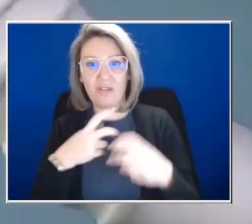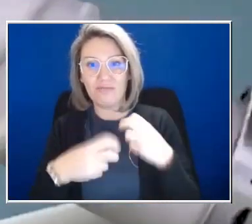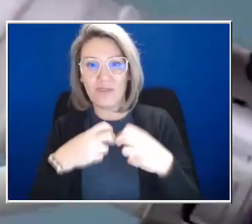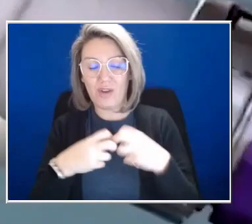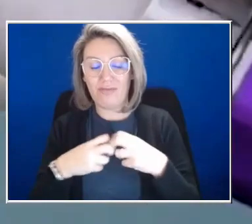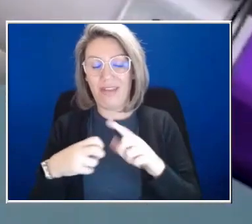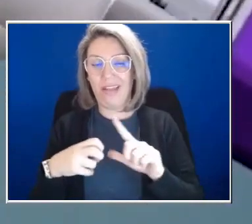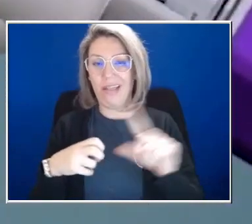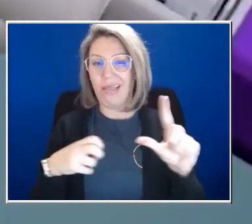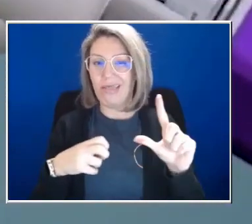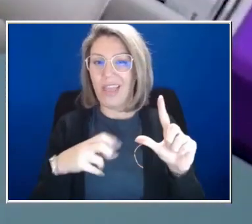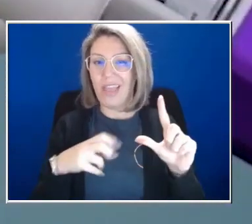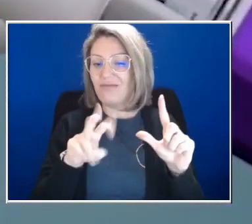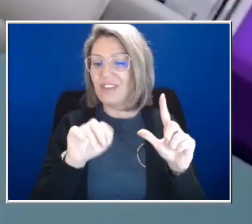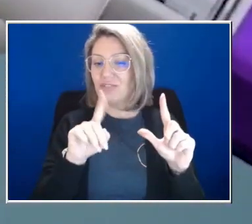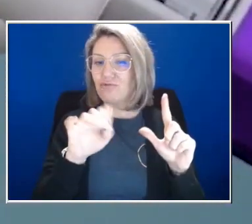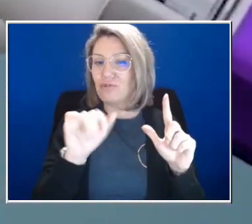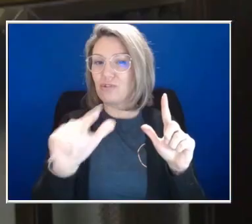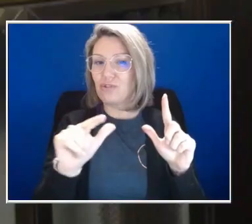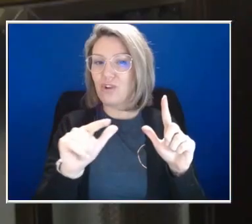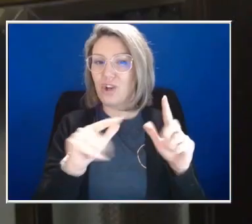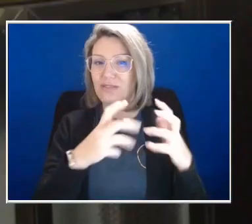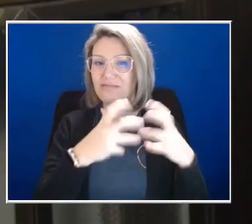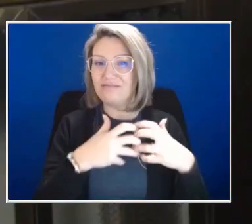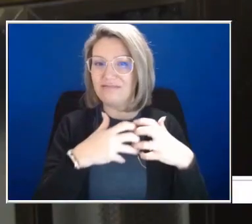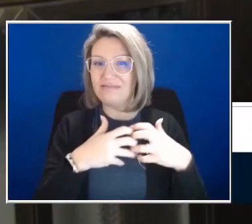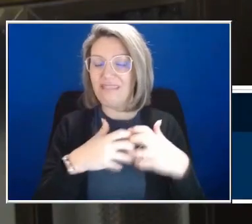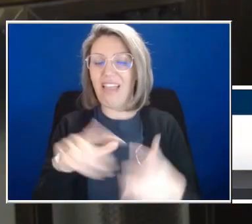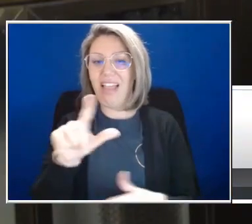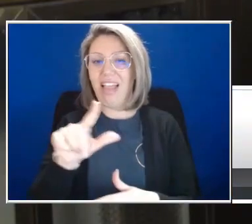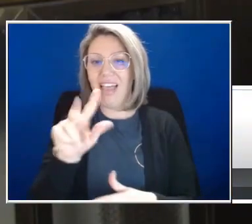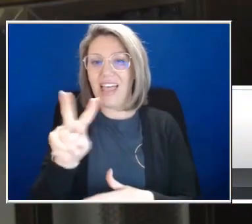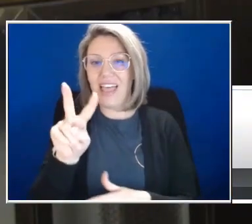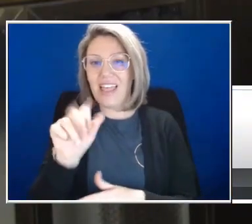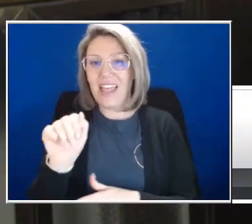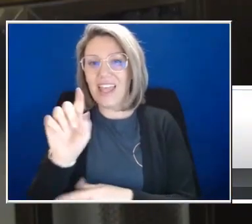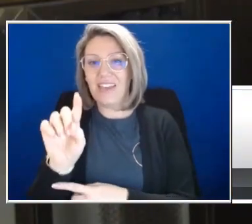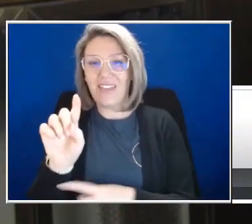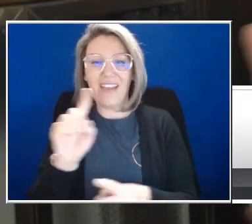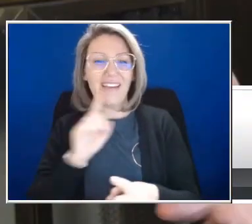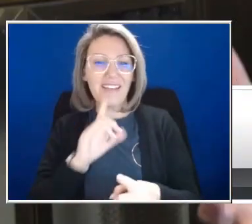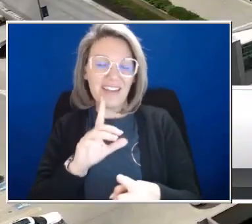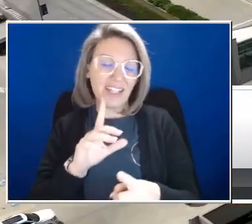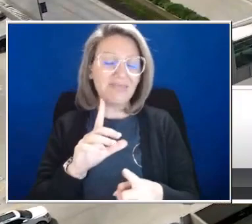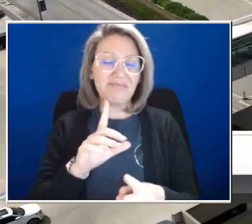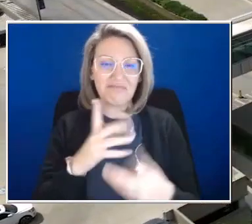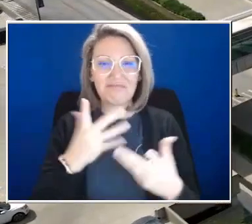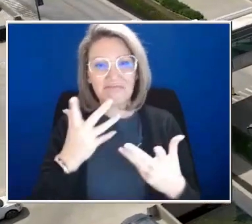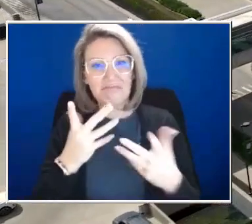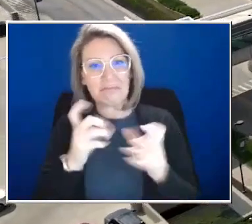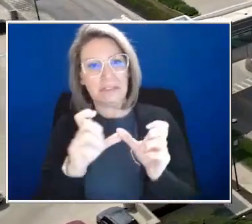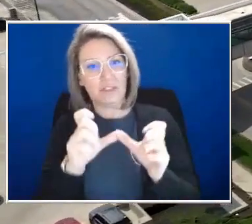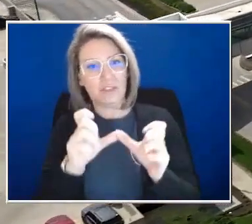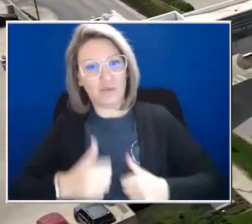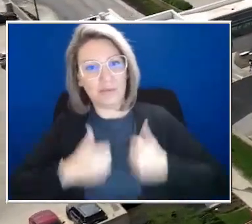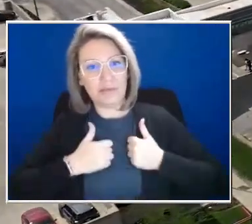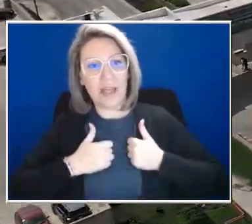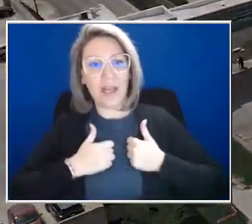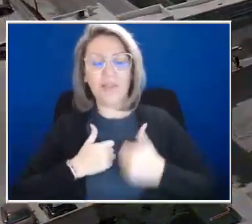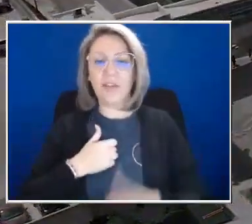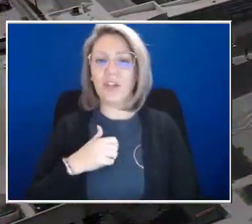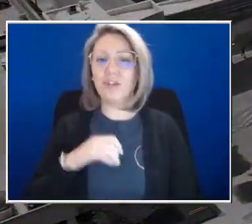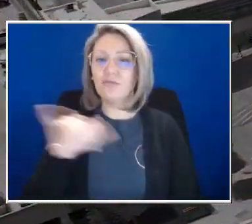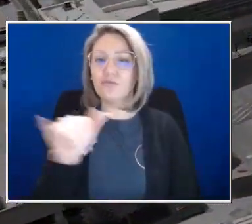device known as an LVAD kept her alive. You don't have a quality of life, you just have a life. It was June 2020,